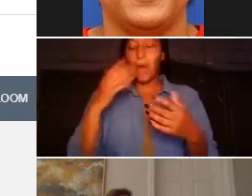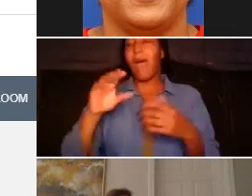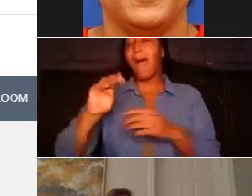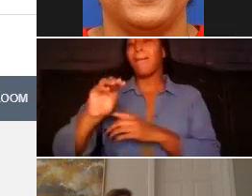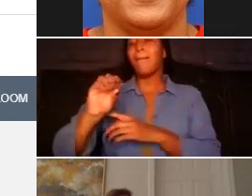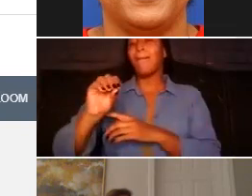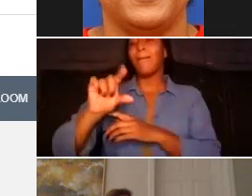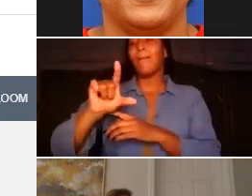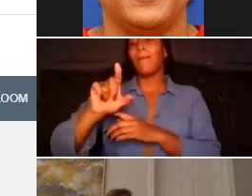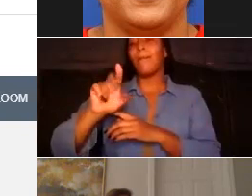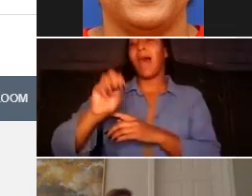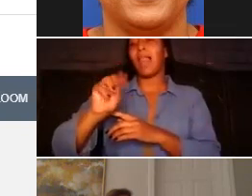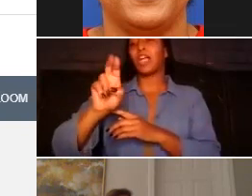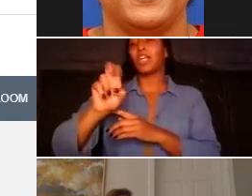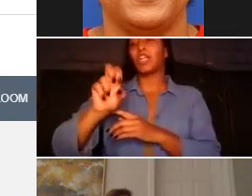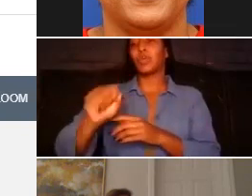And so